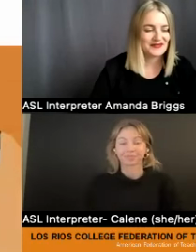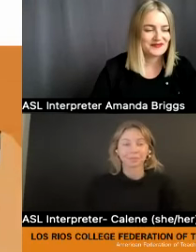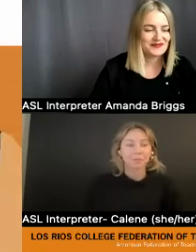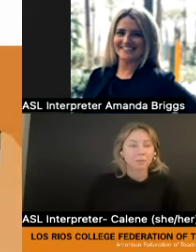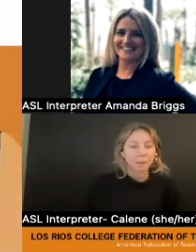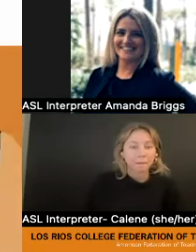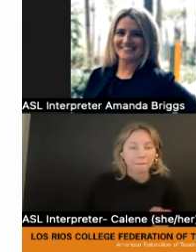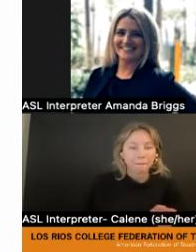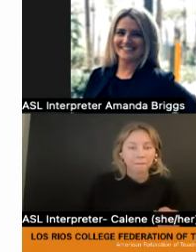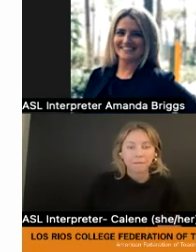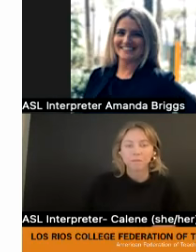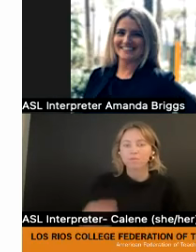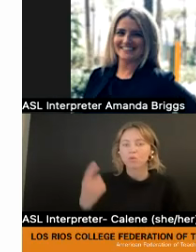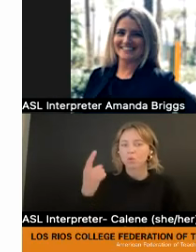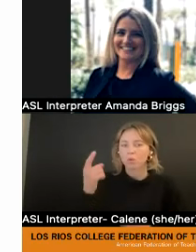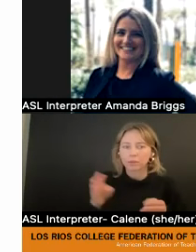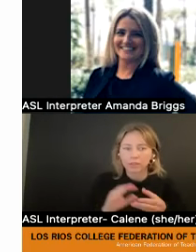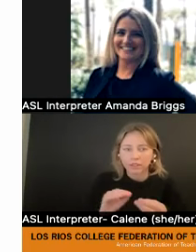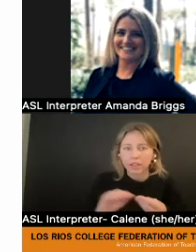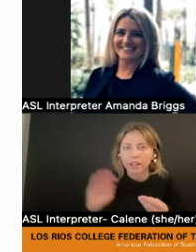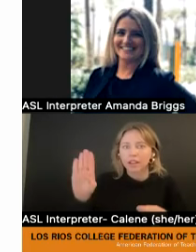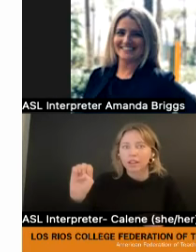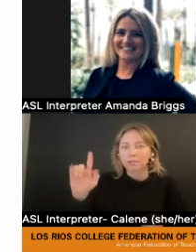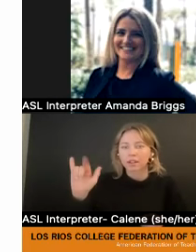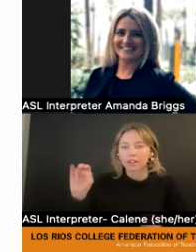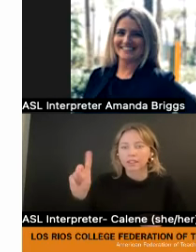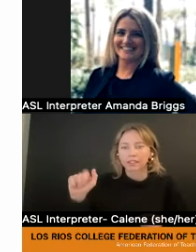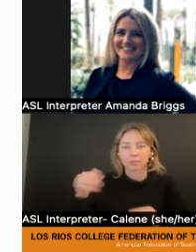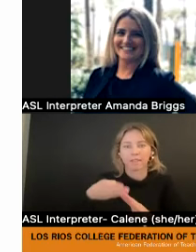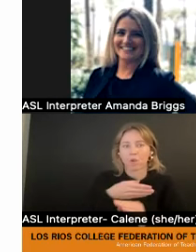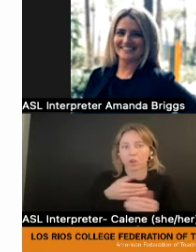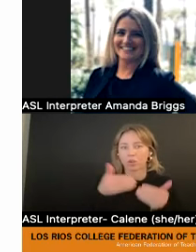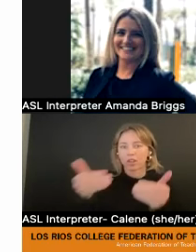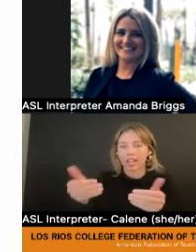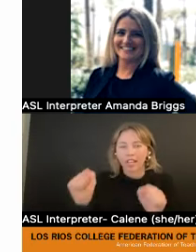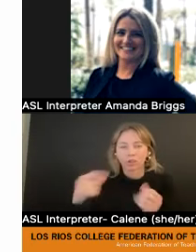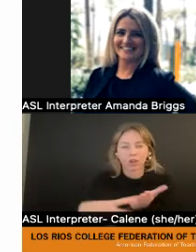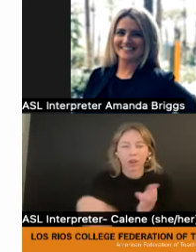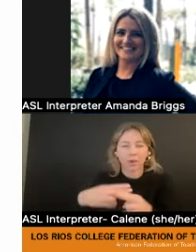Belinda, before you move on, can you explain a bit more about second preference?